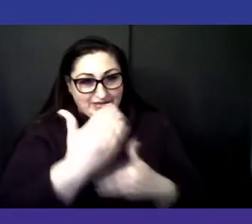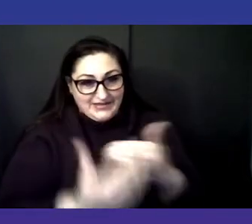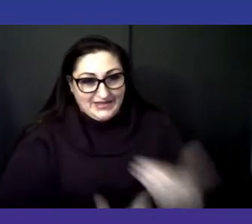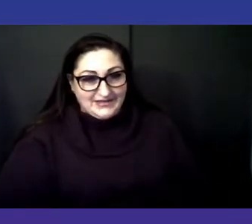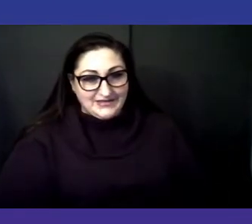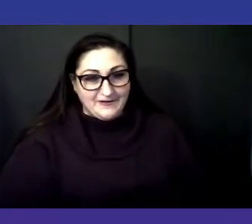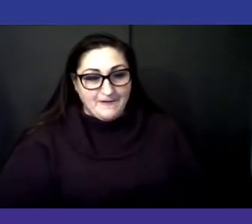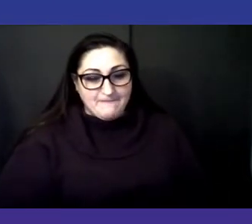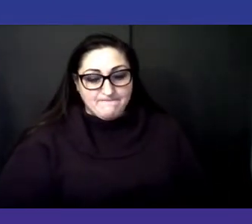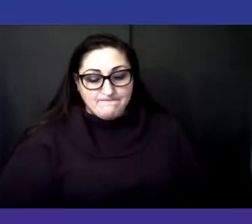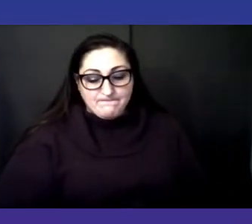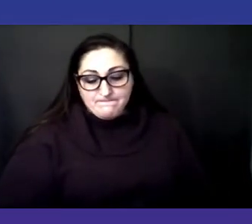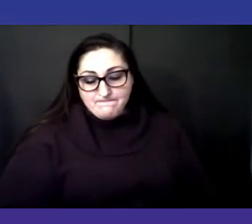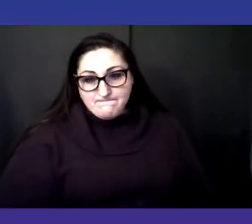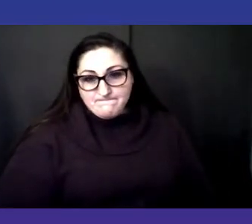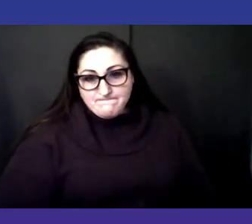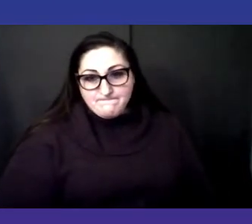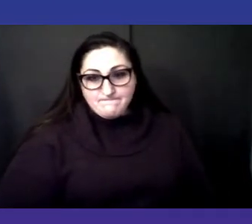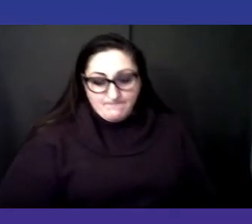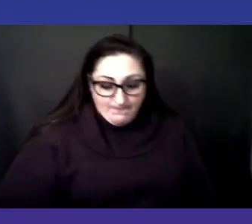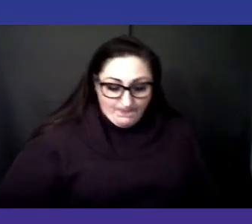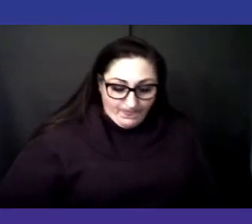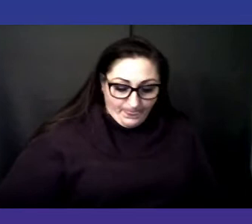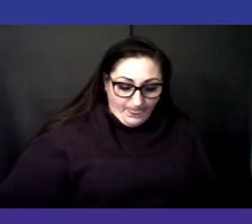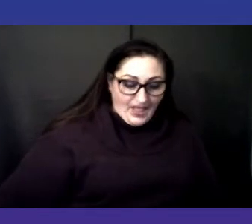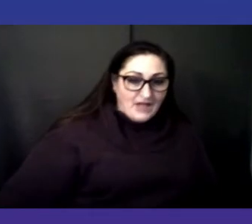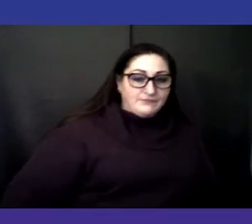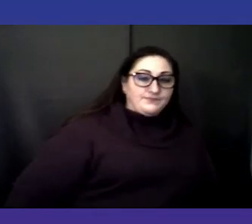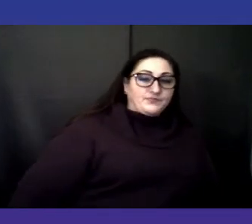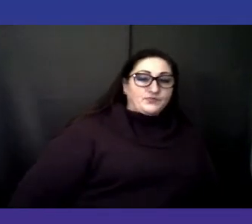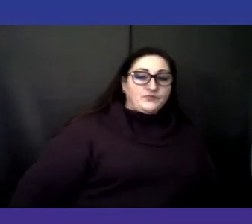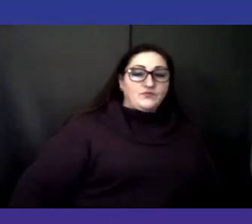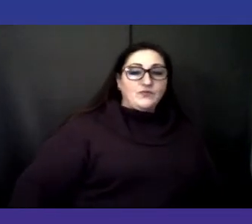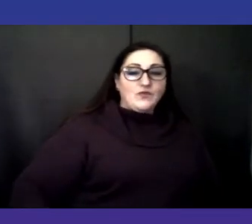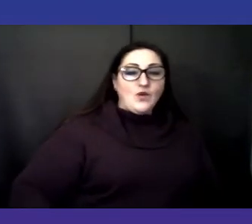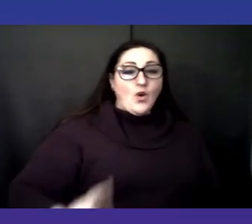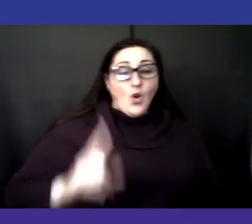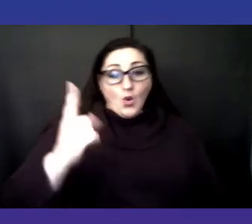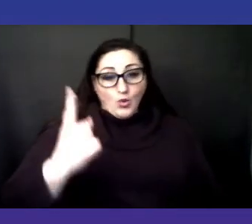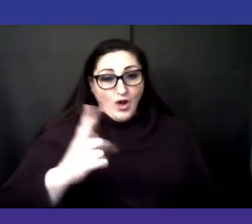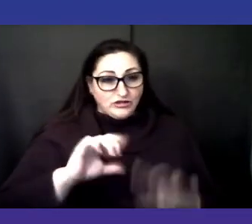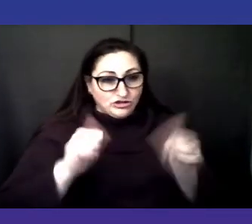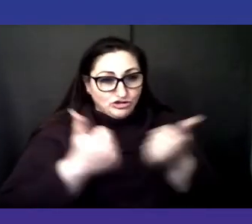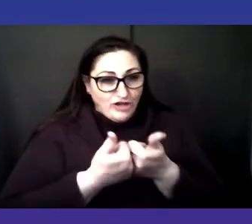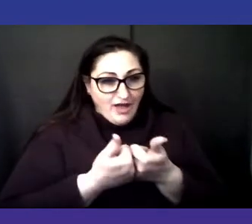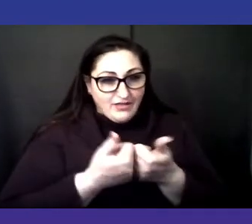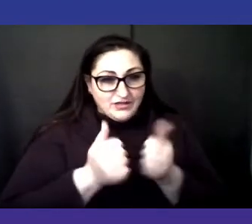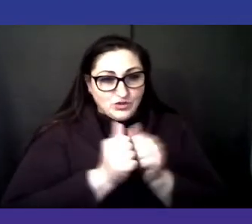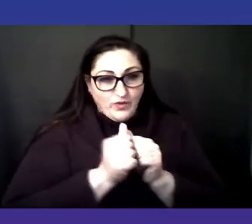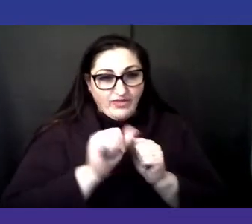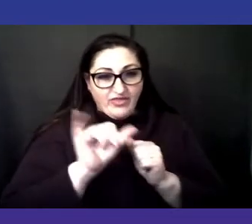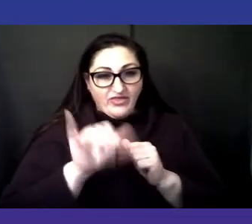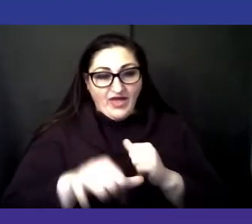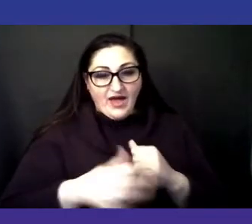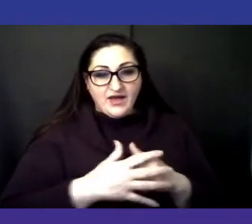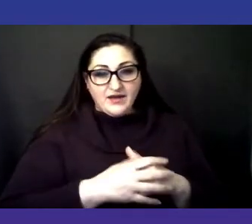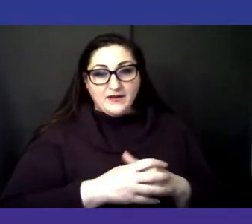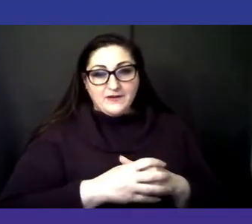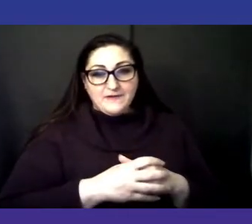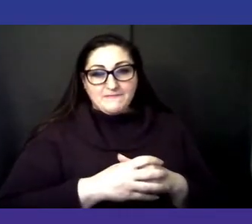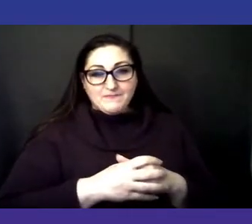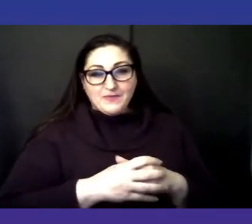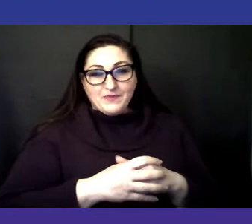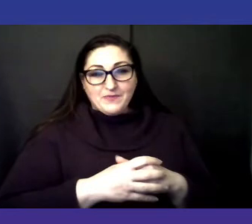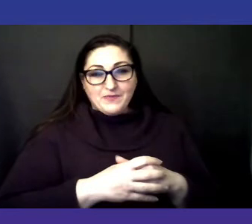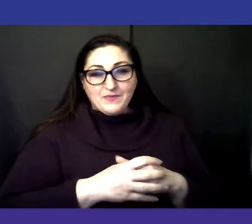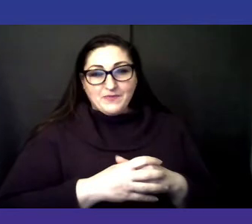I'm having, and that echoes with Ahimsa's, what Ahimsa said last time for the previous question,